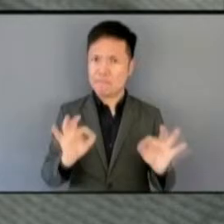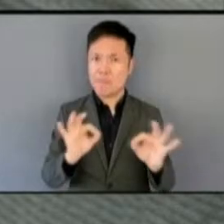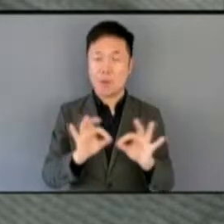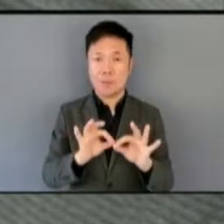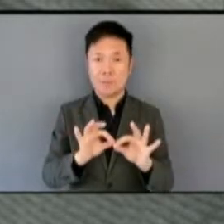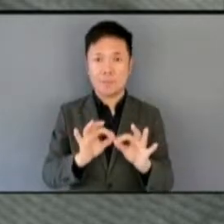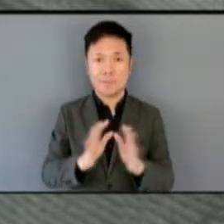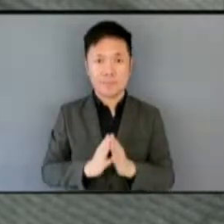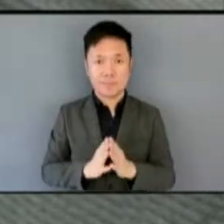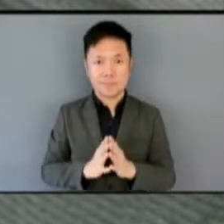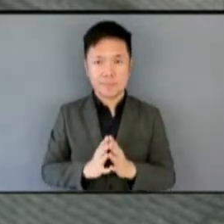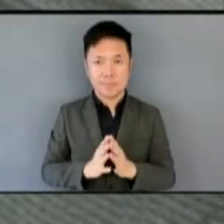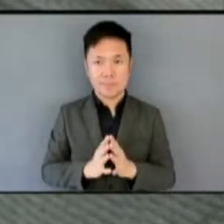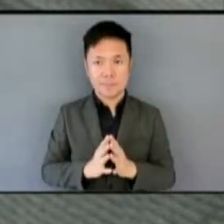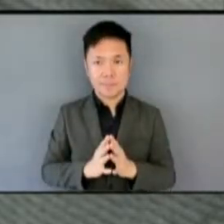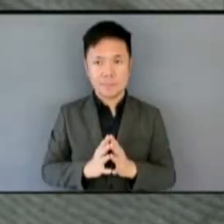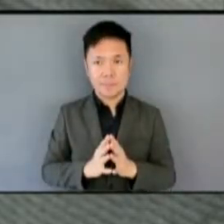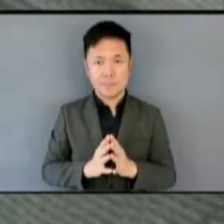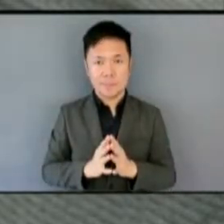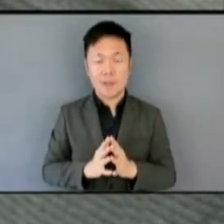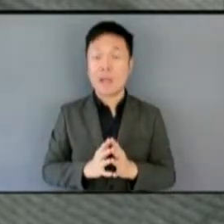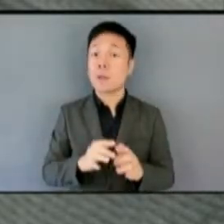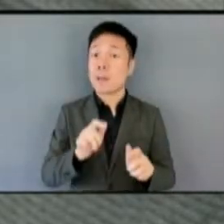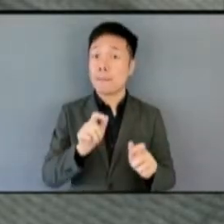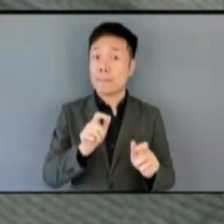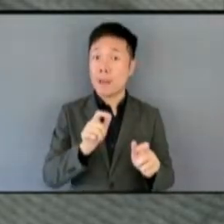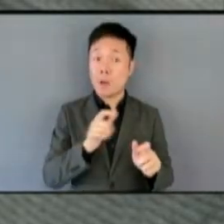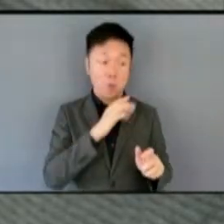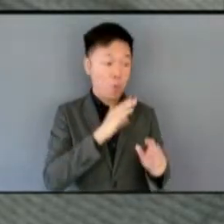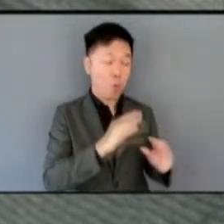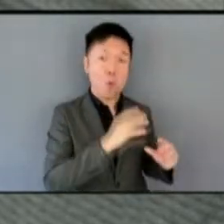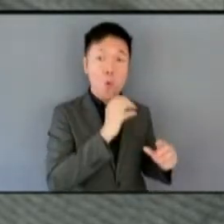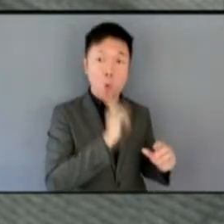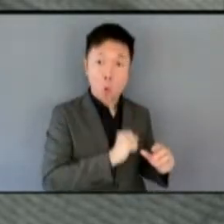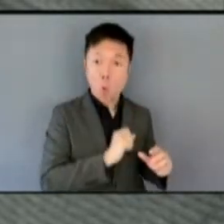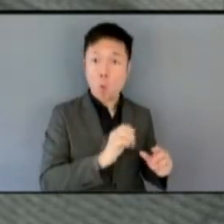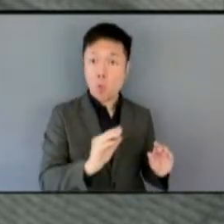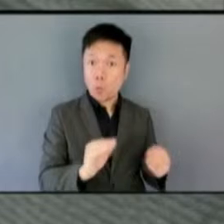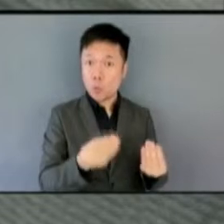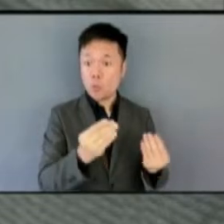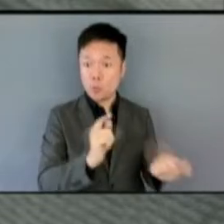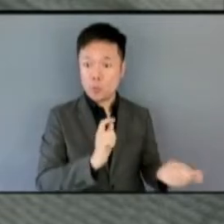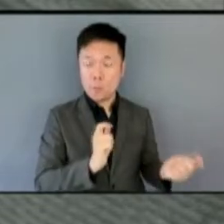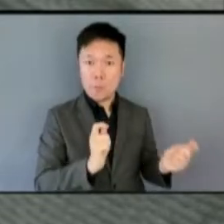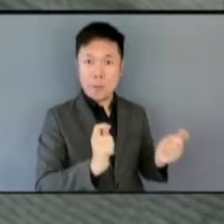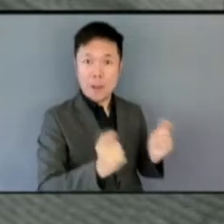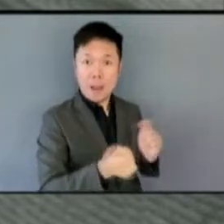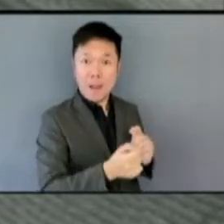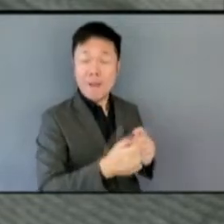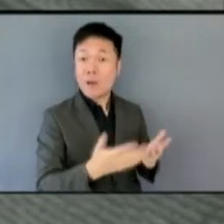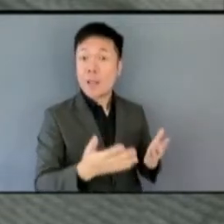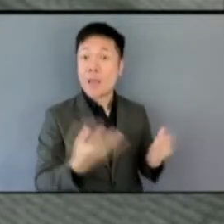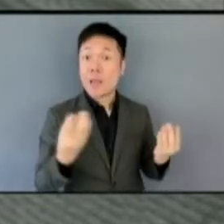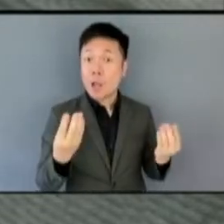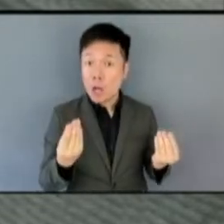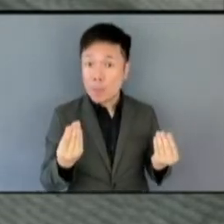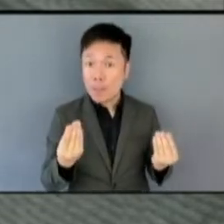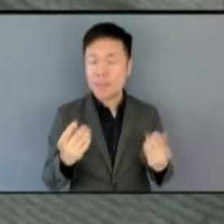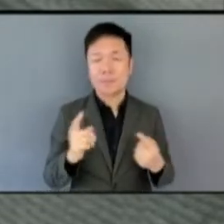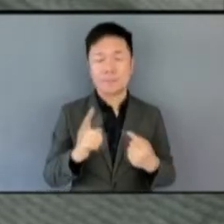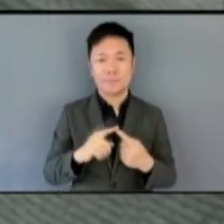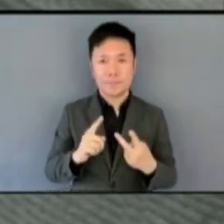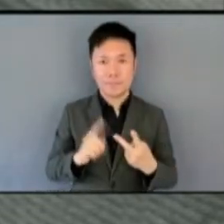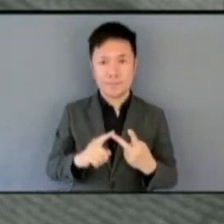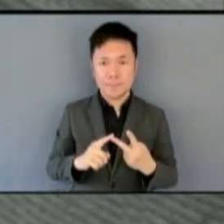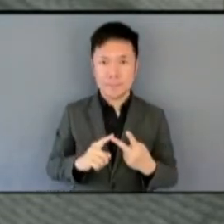the impact of demographic shifts on, not only the economy, but also